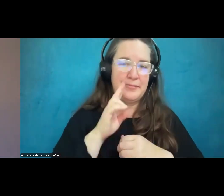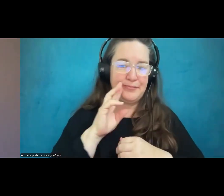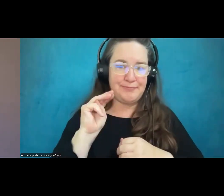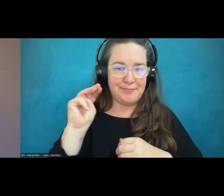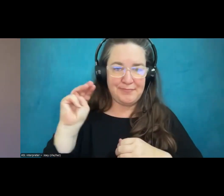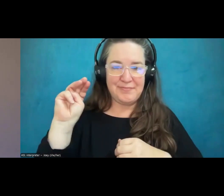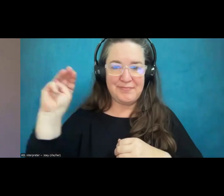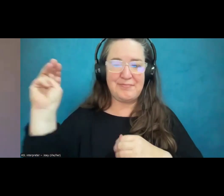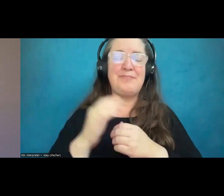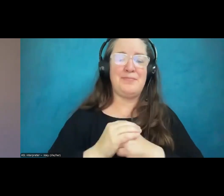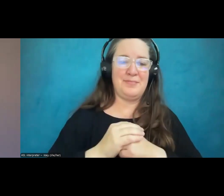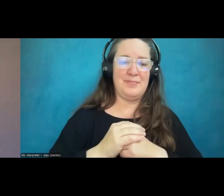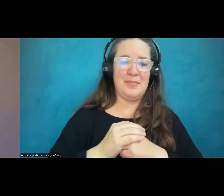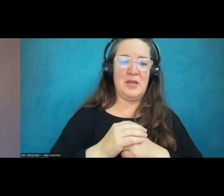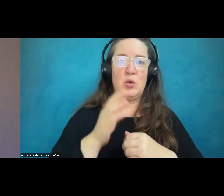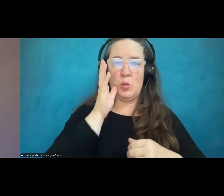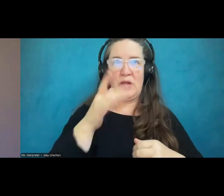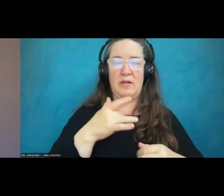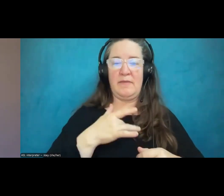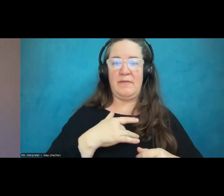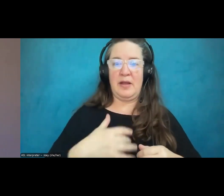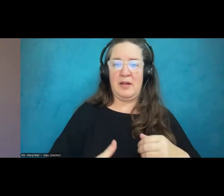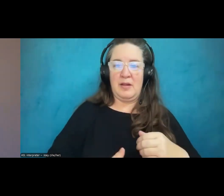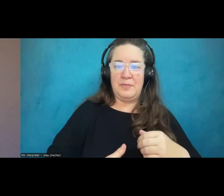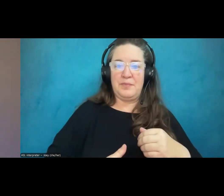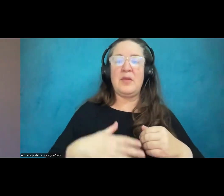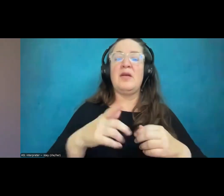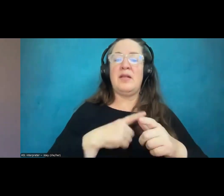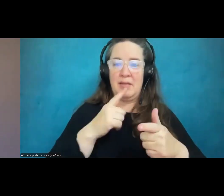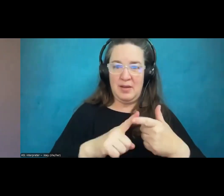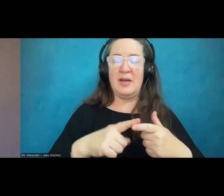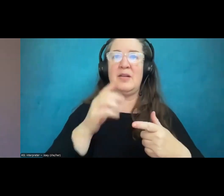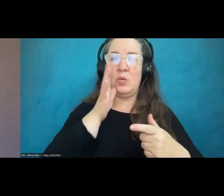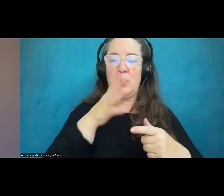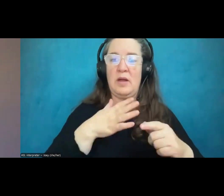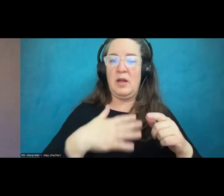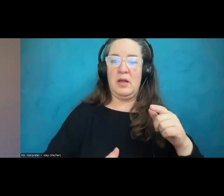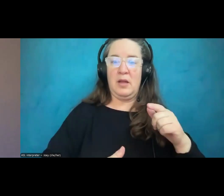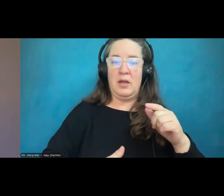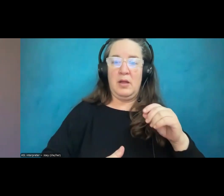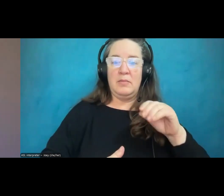the belly. Find your way to an out breath, and together we're gonna breathe in.